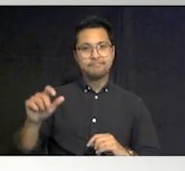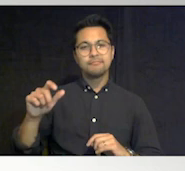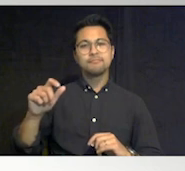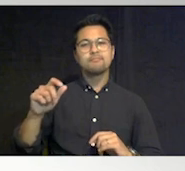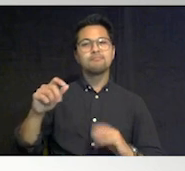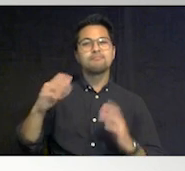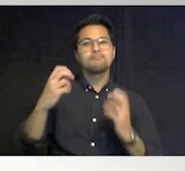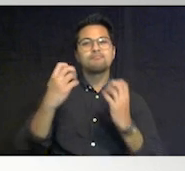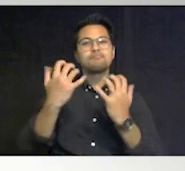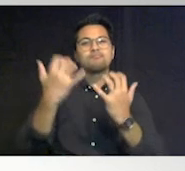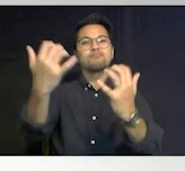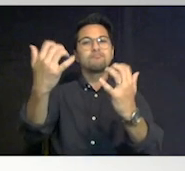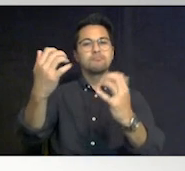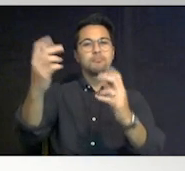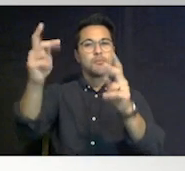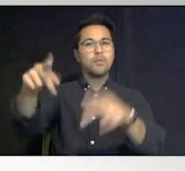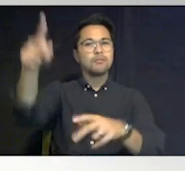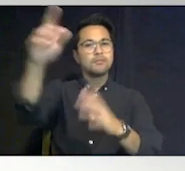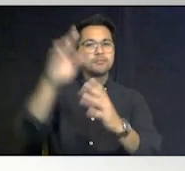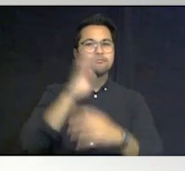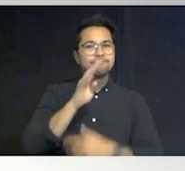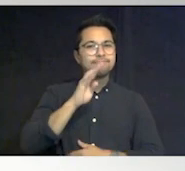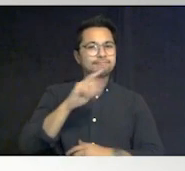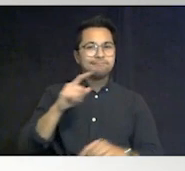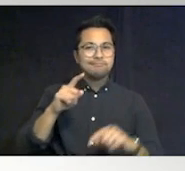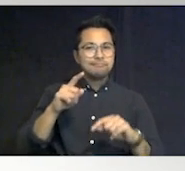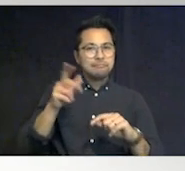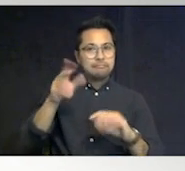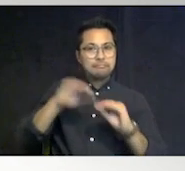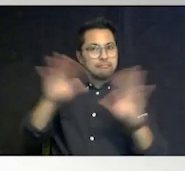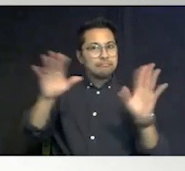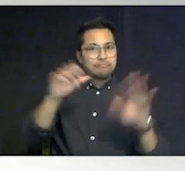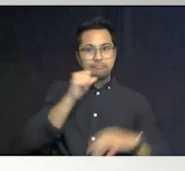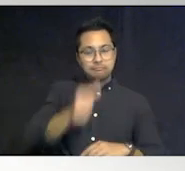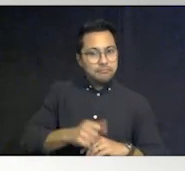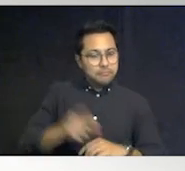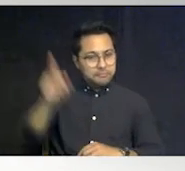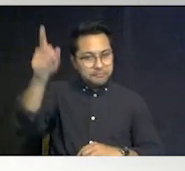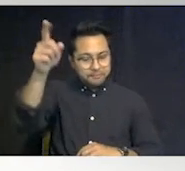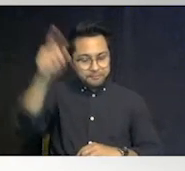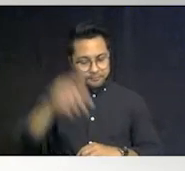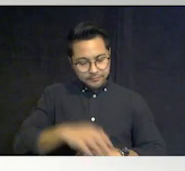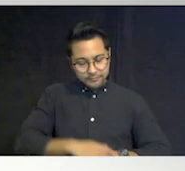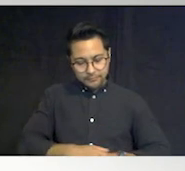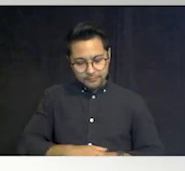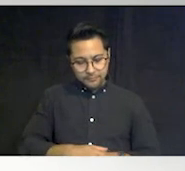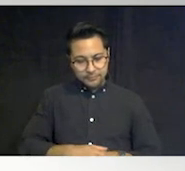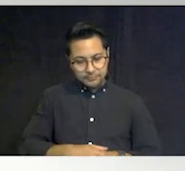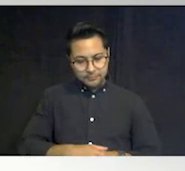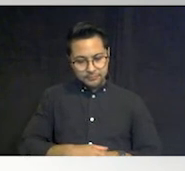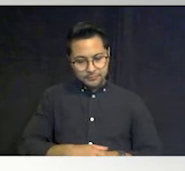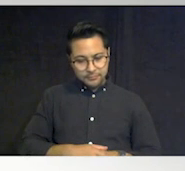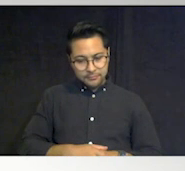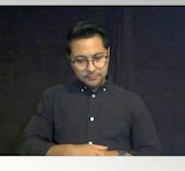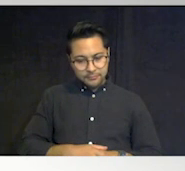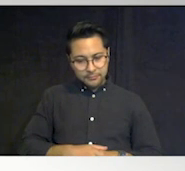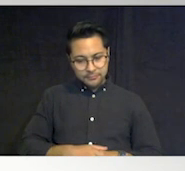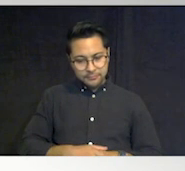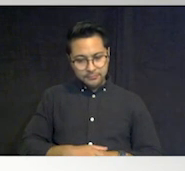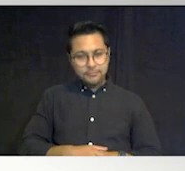For scenarios, you have to go through stage 4 to be able to do